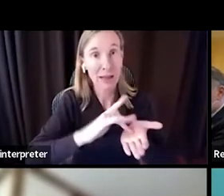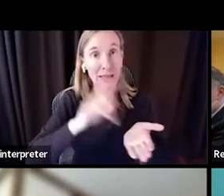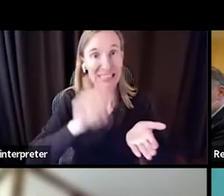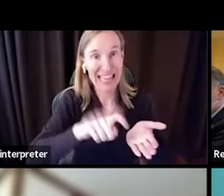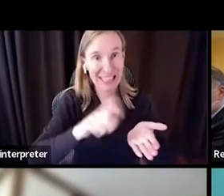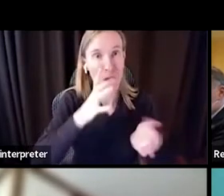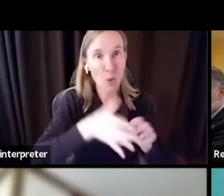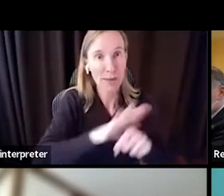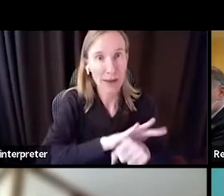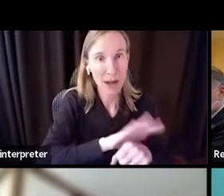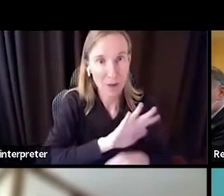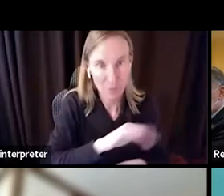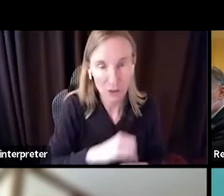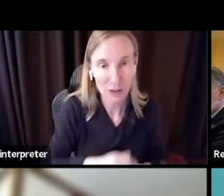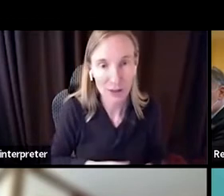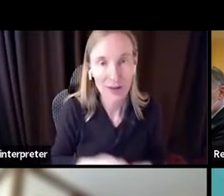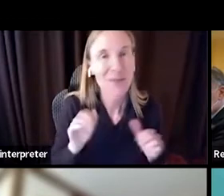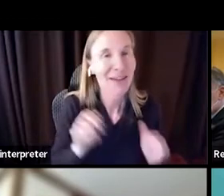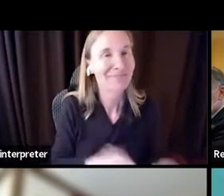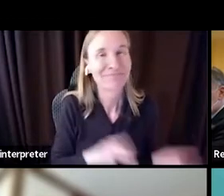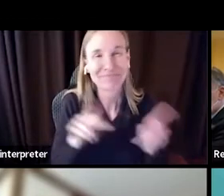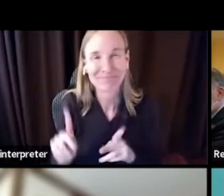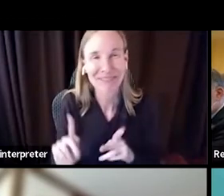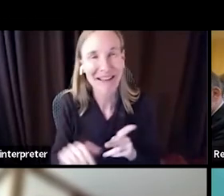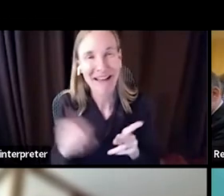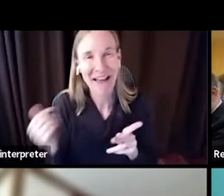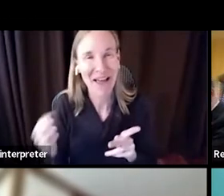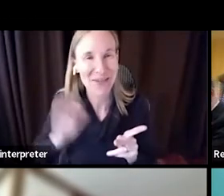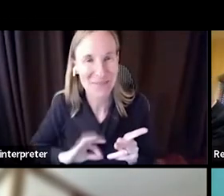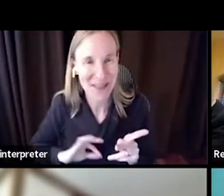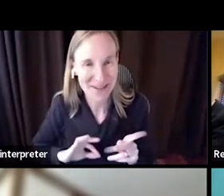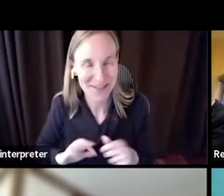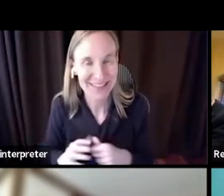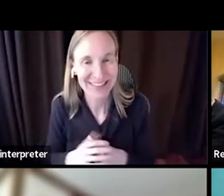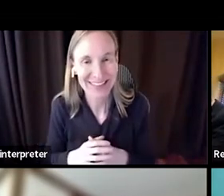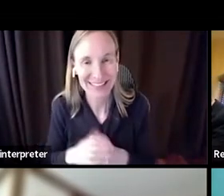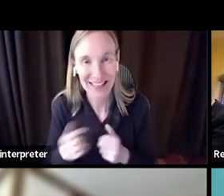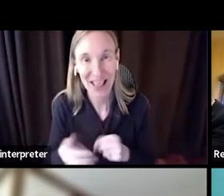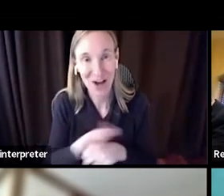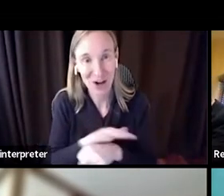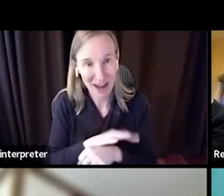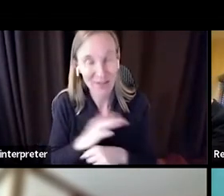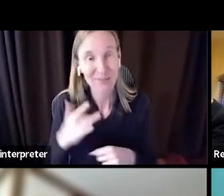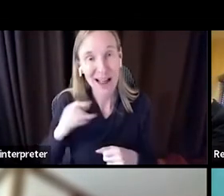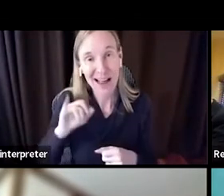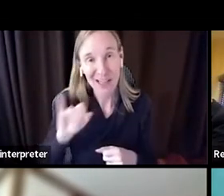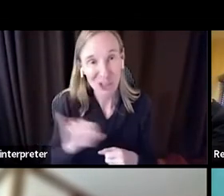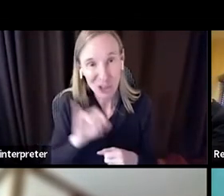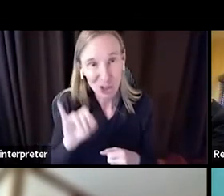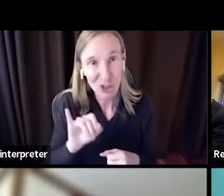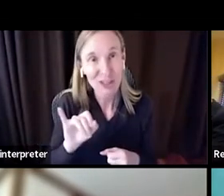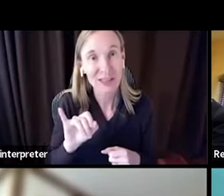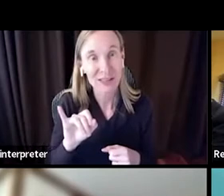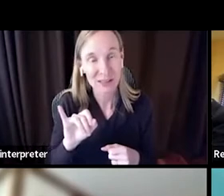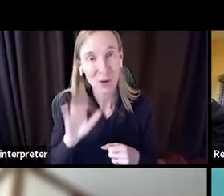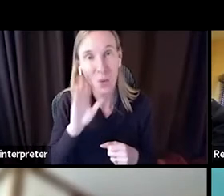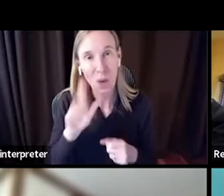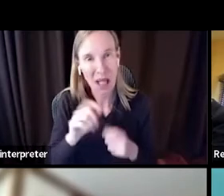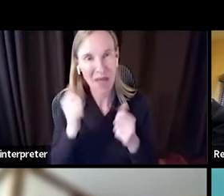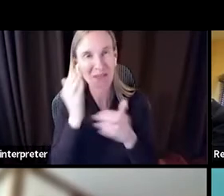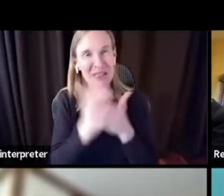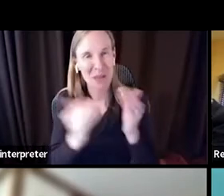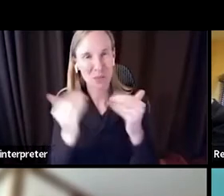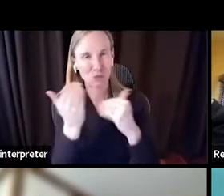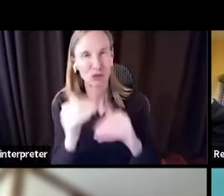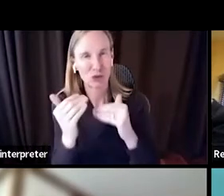But just with all other benefits that are covered, usually insurers do have certain restrictions on